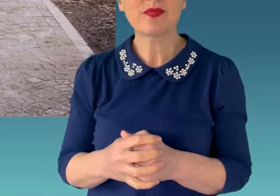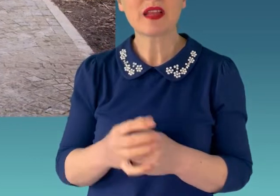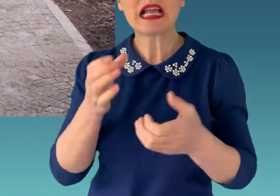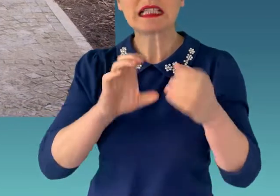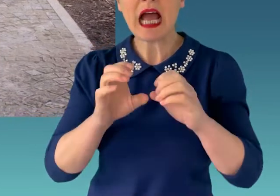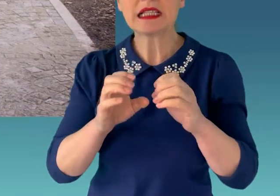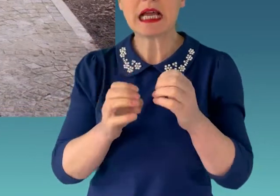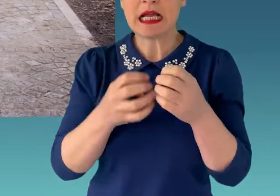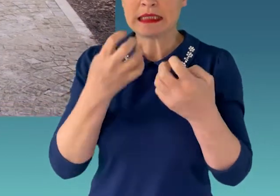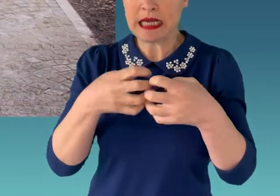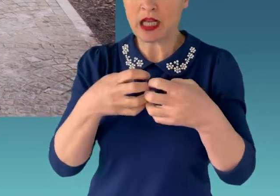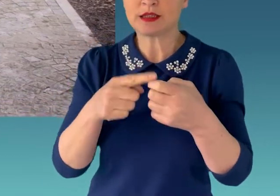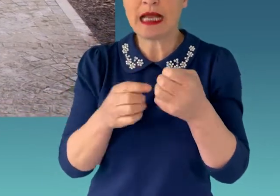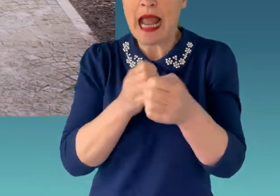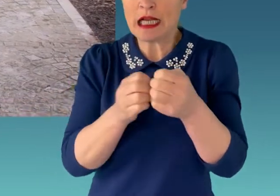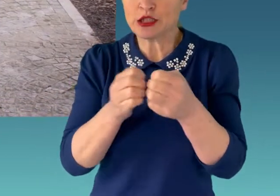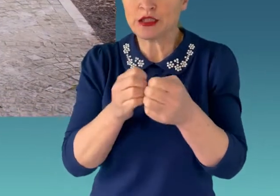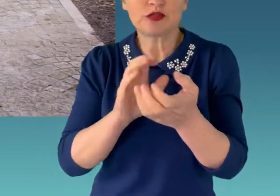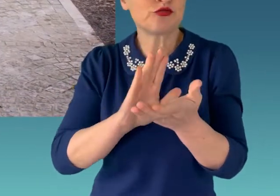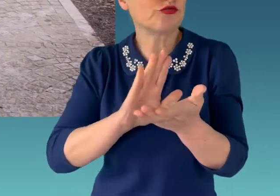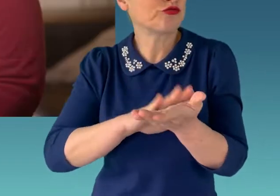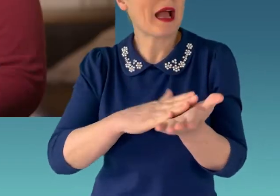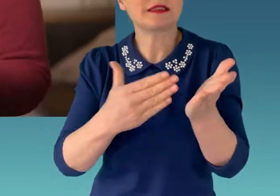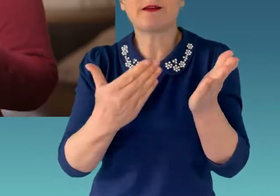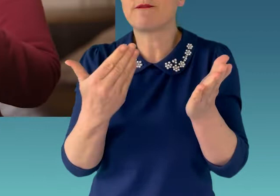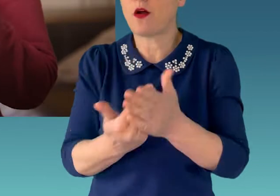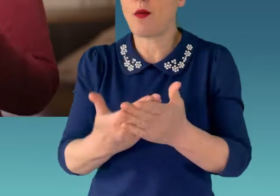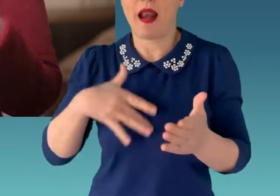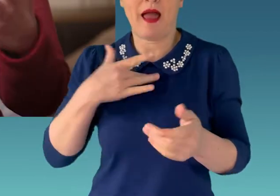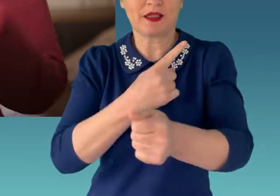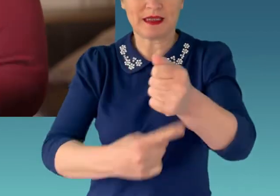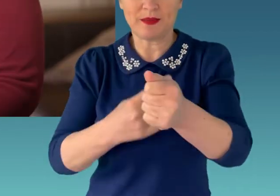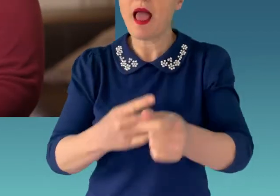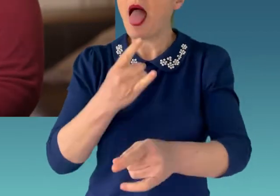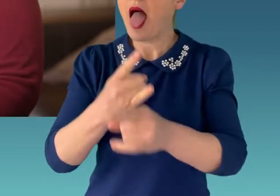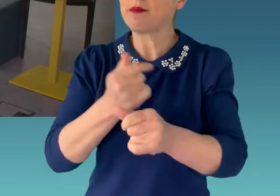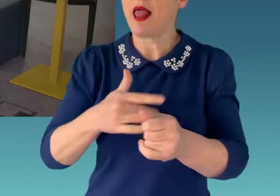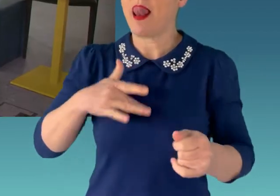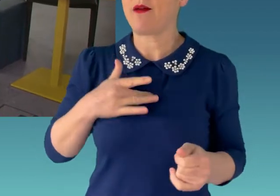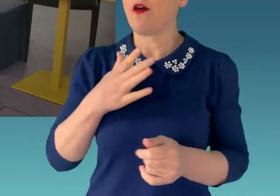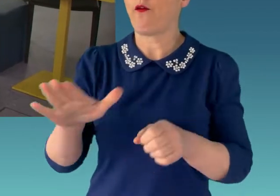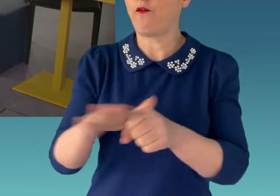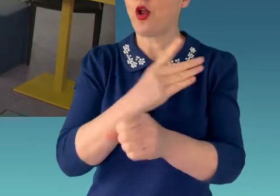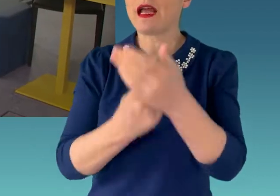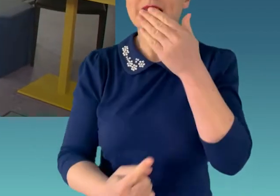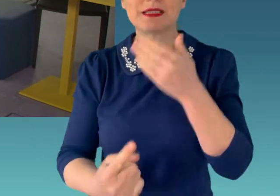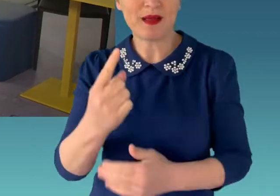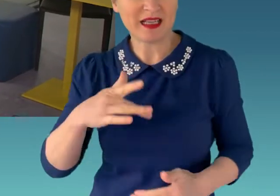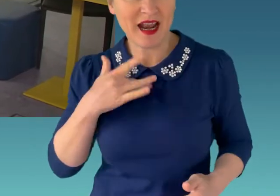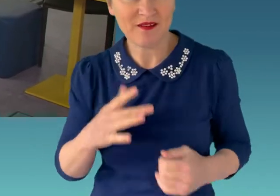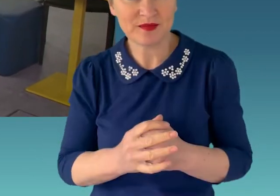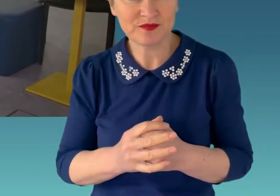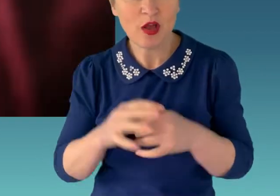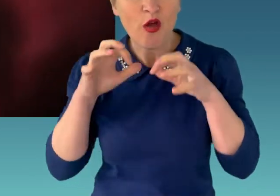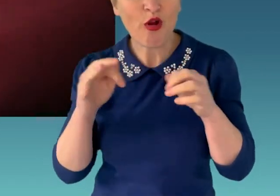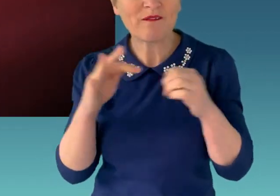Science, technology and engineering has transformed the lives of disabled people, helping us to live full, independent lives. The